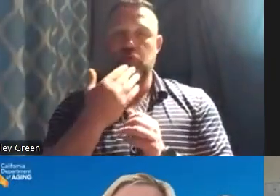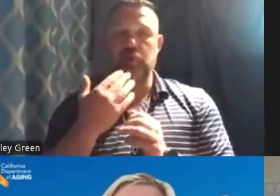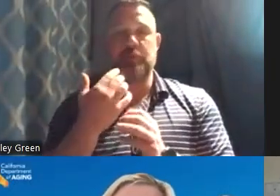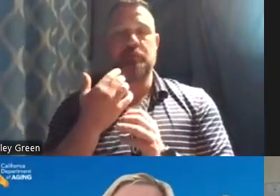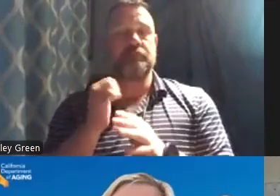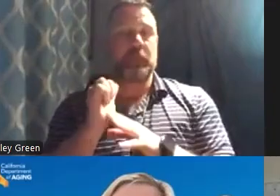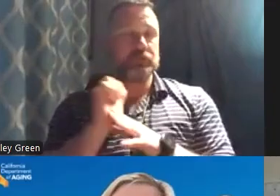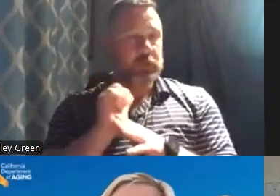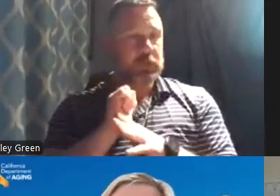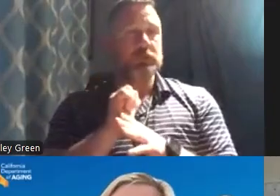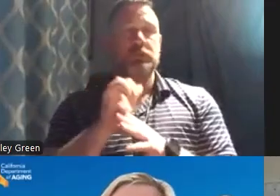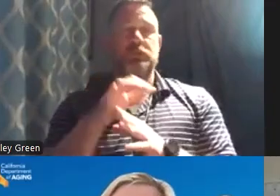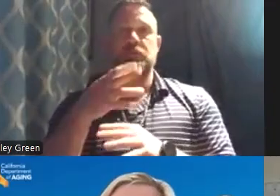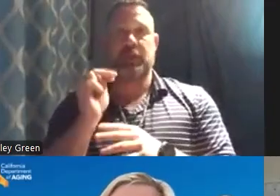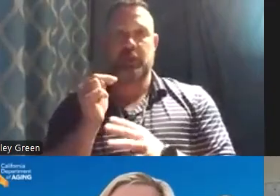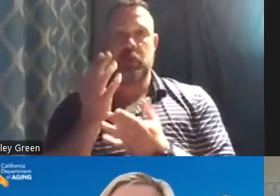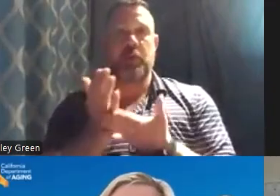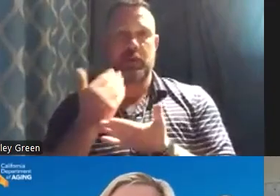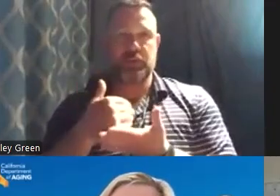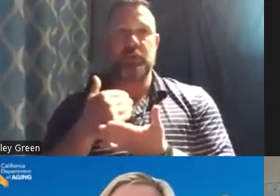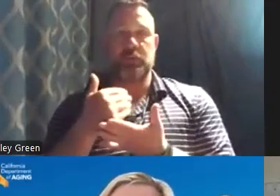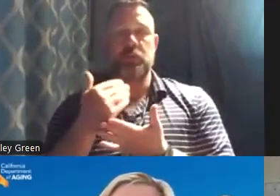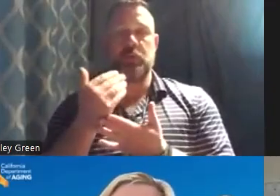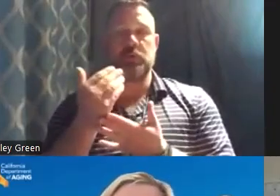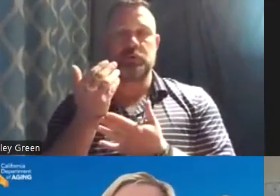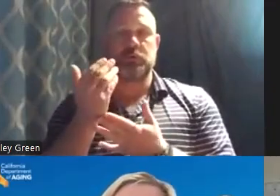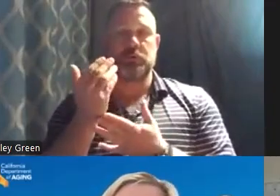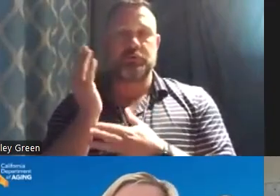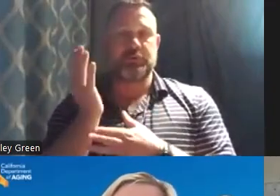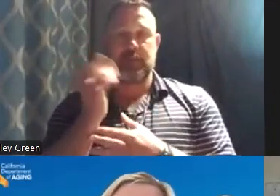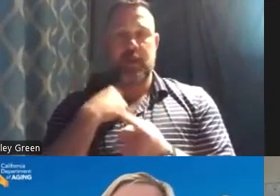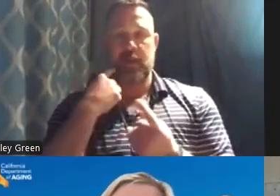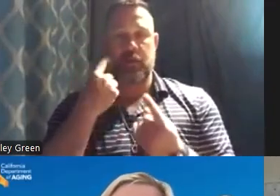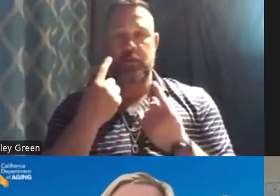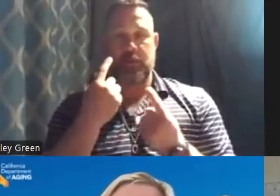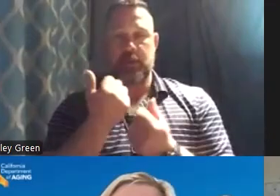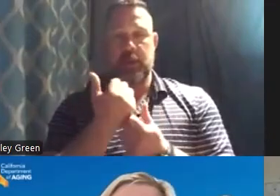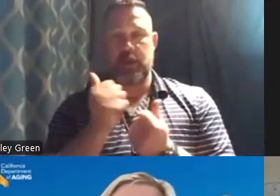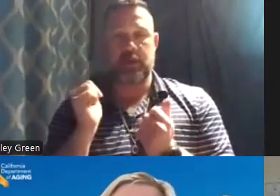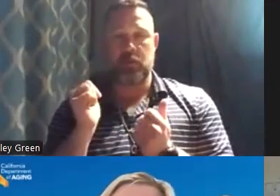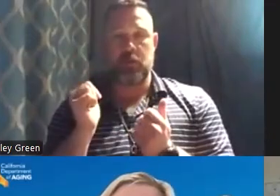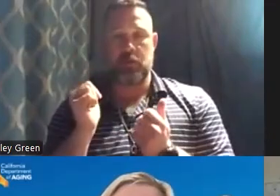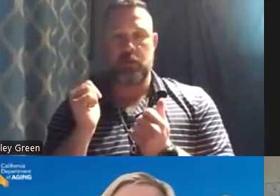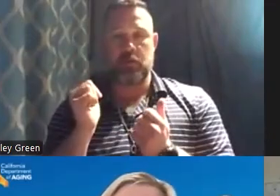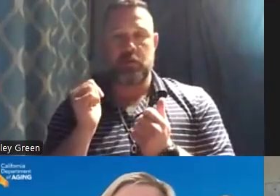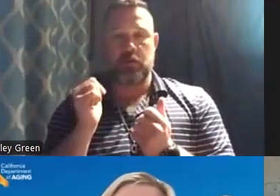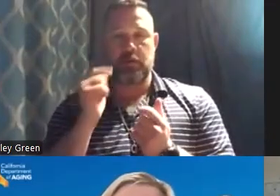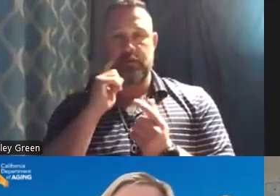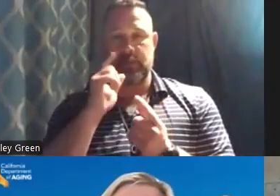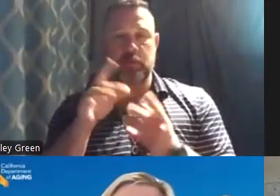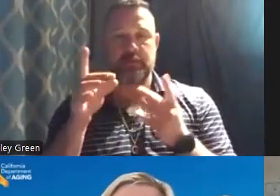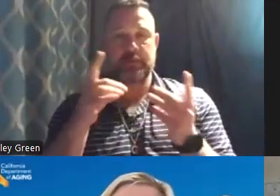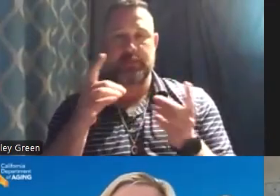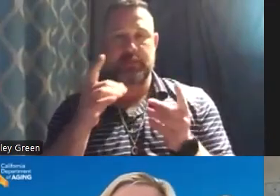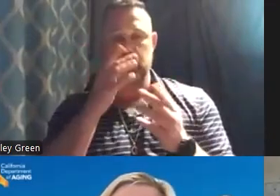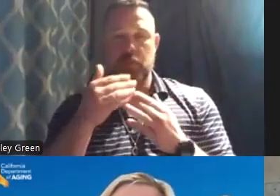when the January budget was presented, but I don't think anybody thinks those details are necessarily